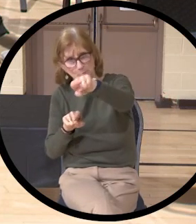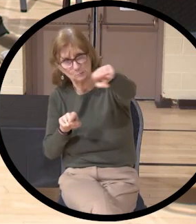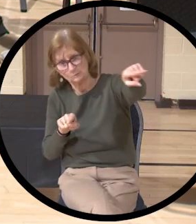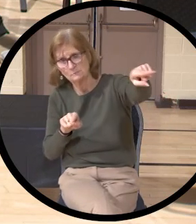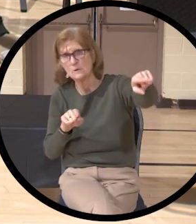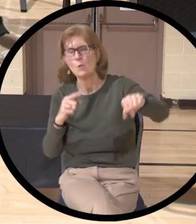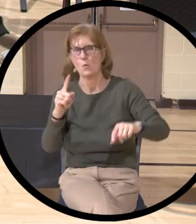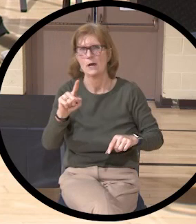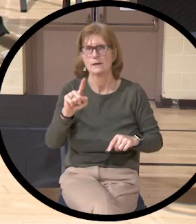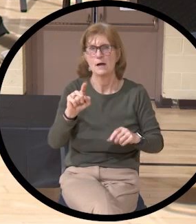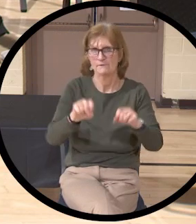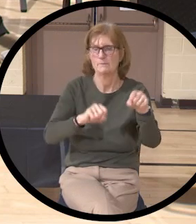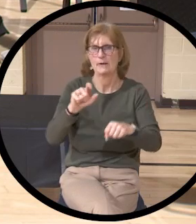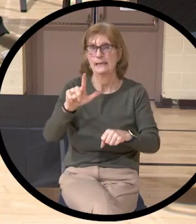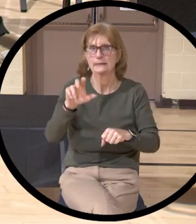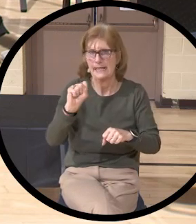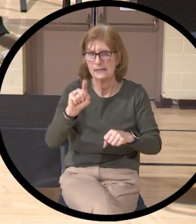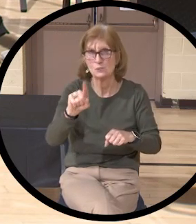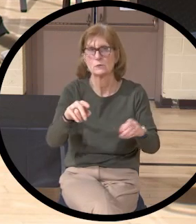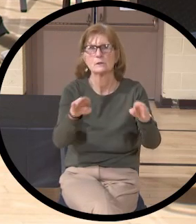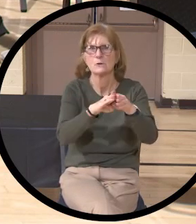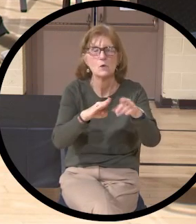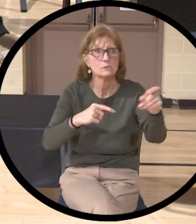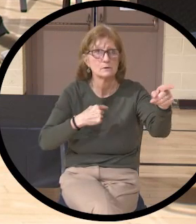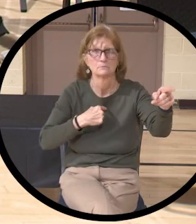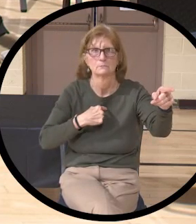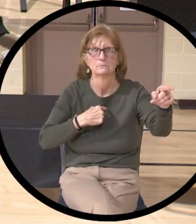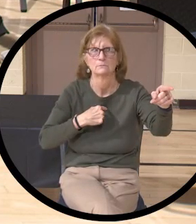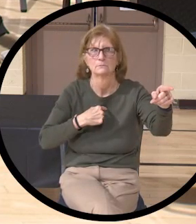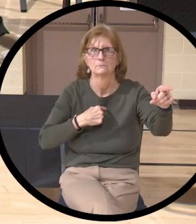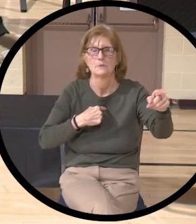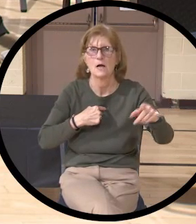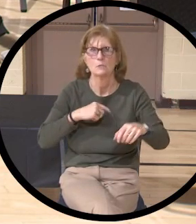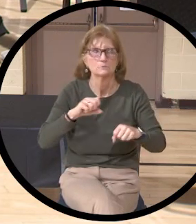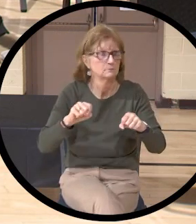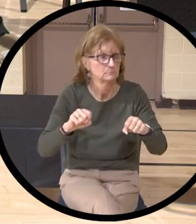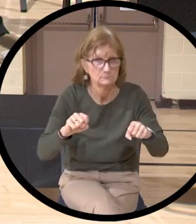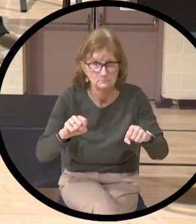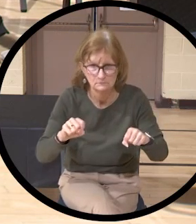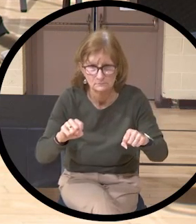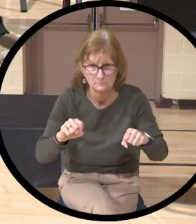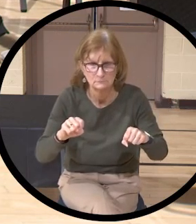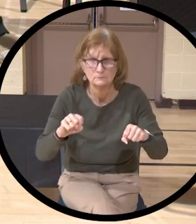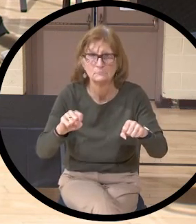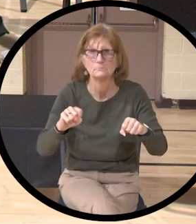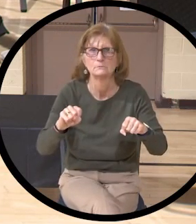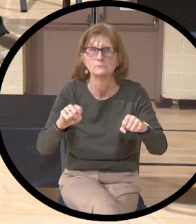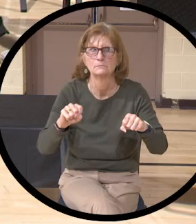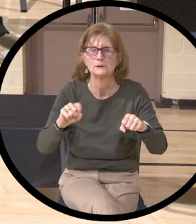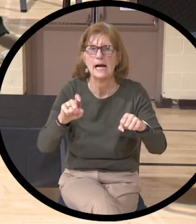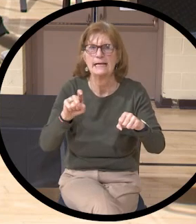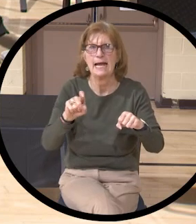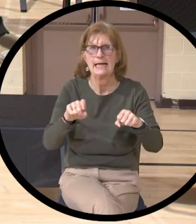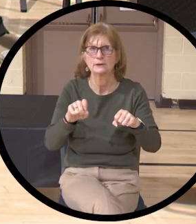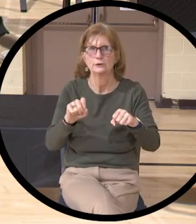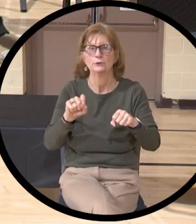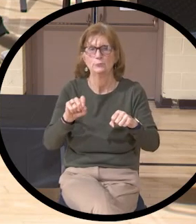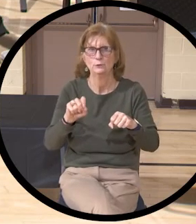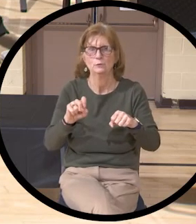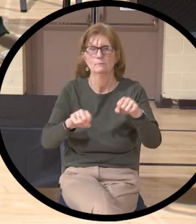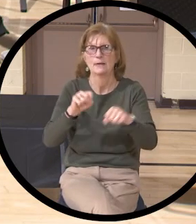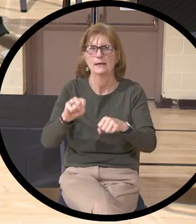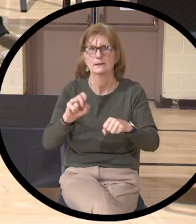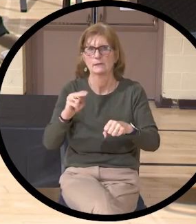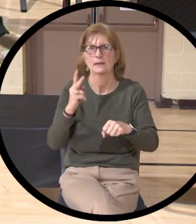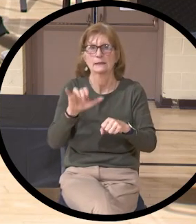corner. While that bike lane was closed, I was trying to bike on Negley, and I had to merge left into the